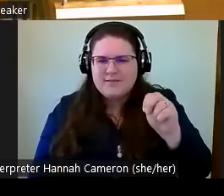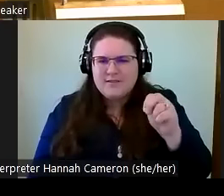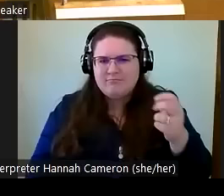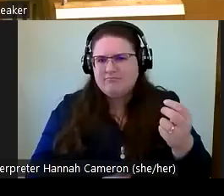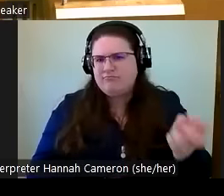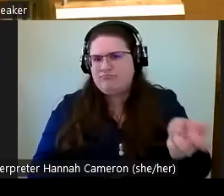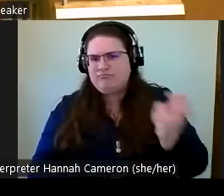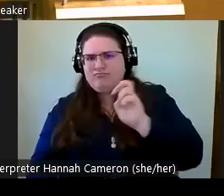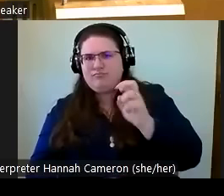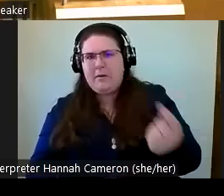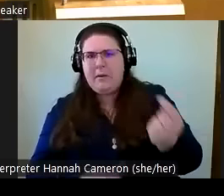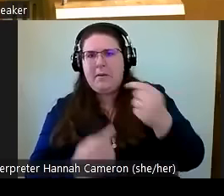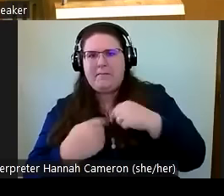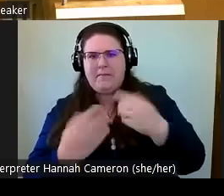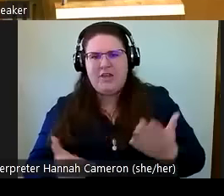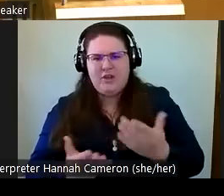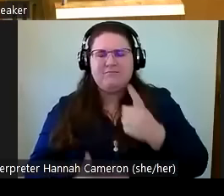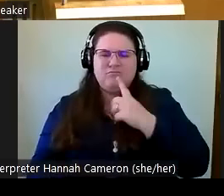this.